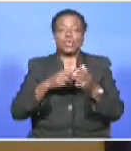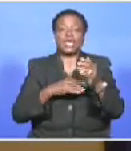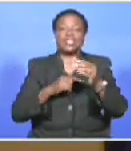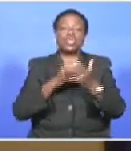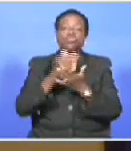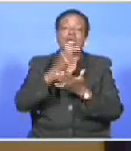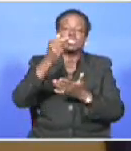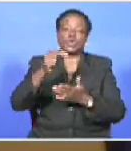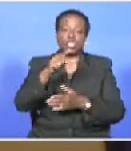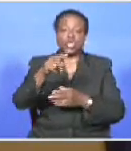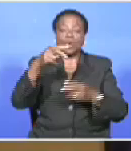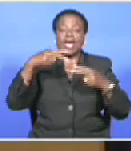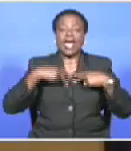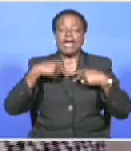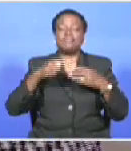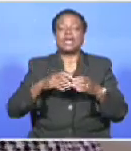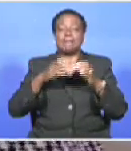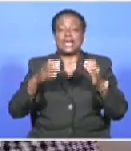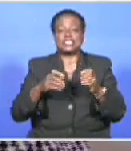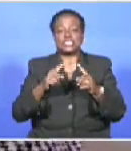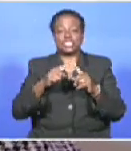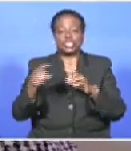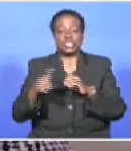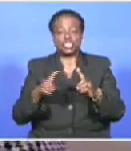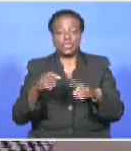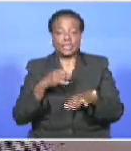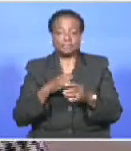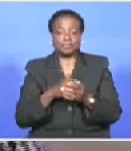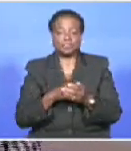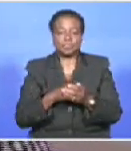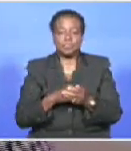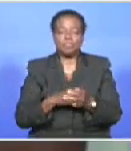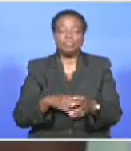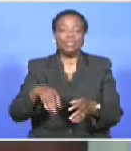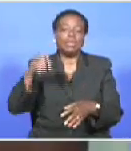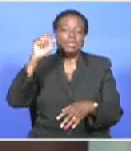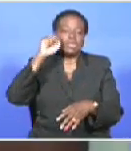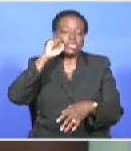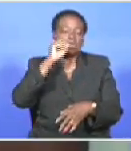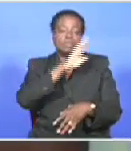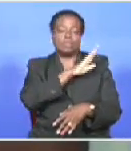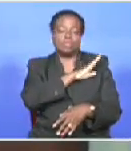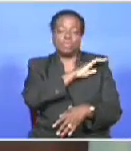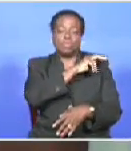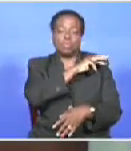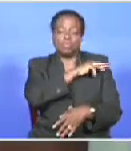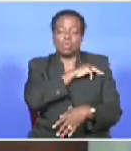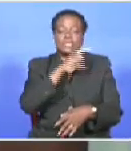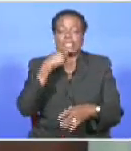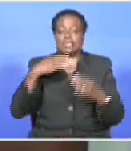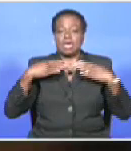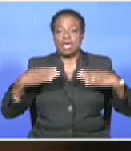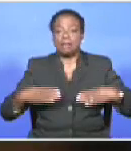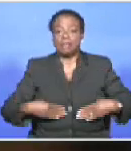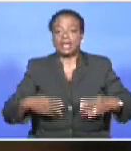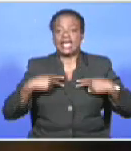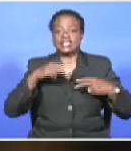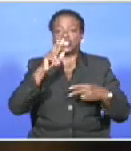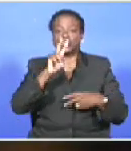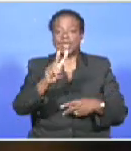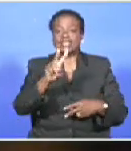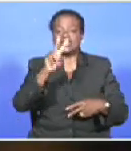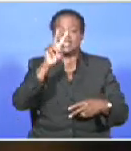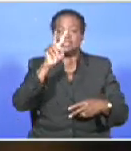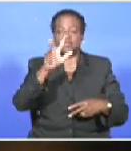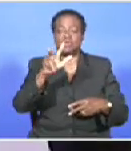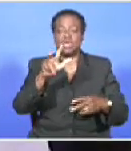the capacity to do it. Cheryl Bo Moss organized the event, explaining that the body consists of 23 cooperatives from across